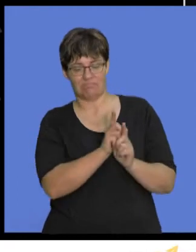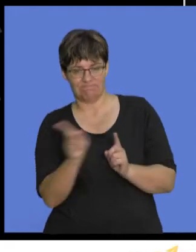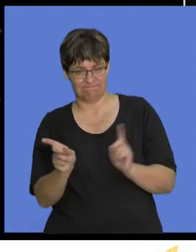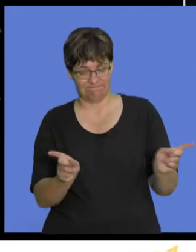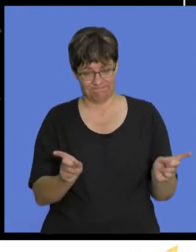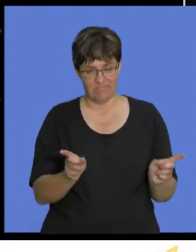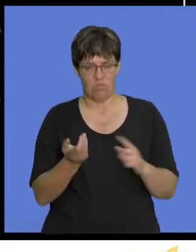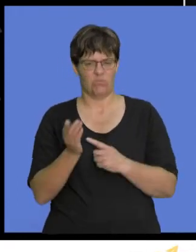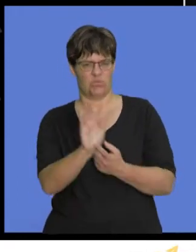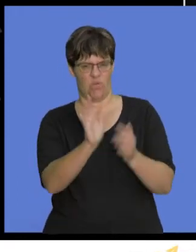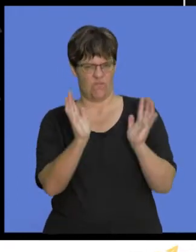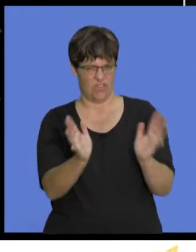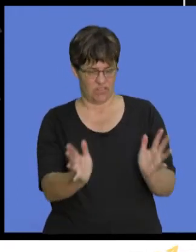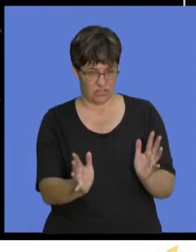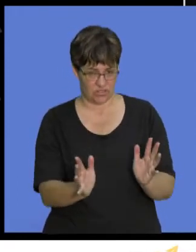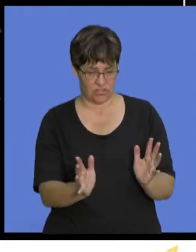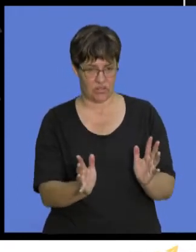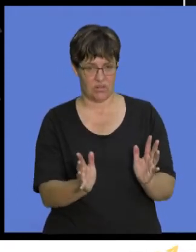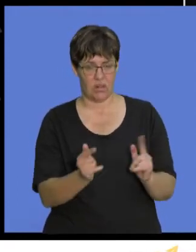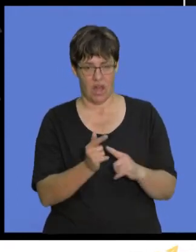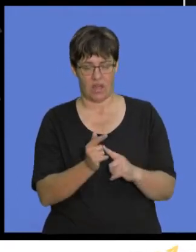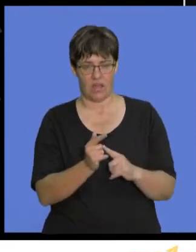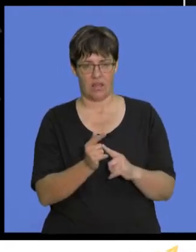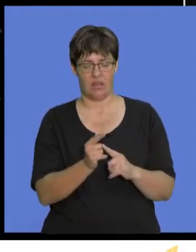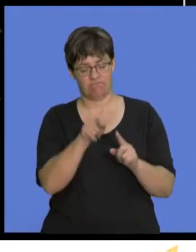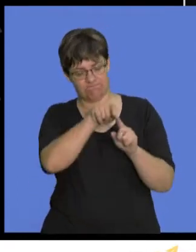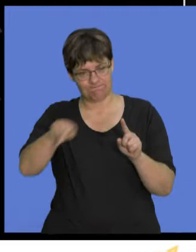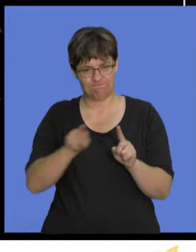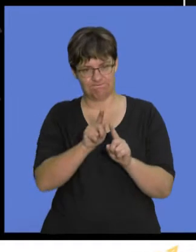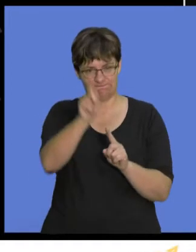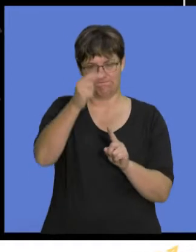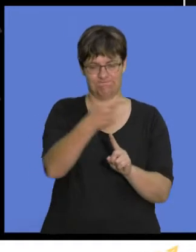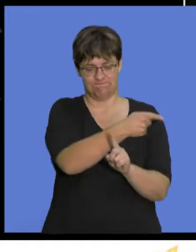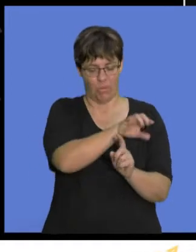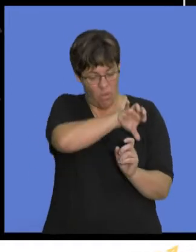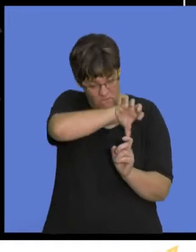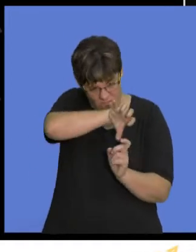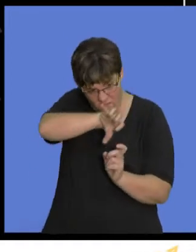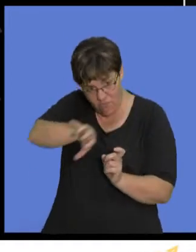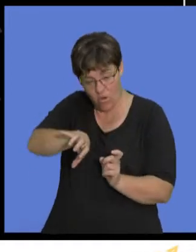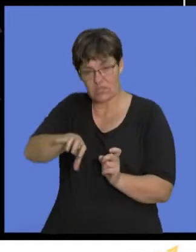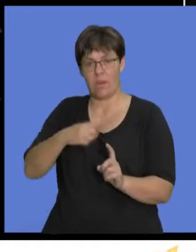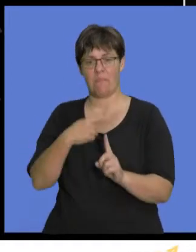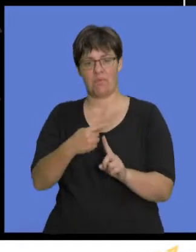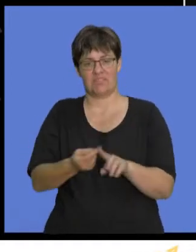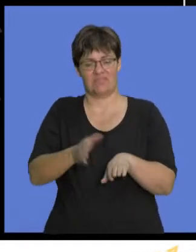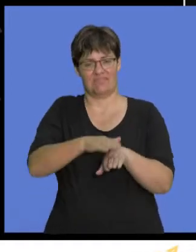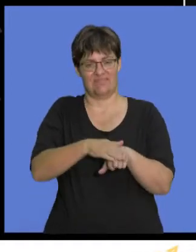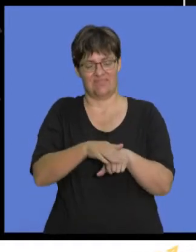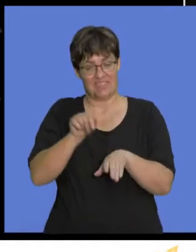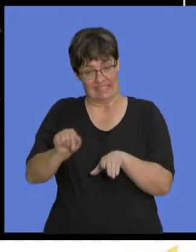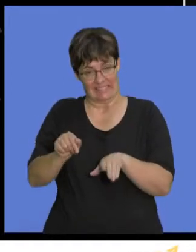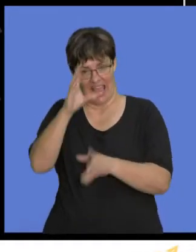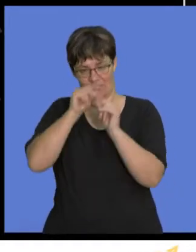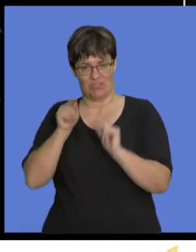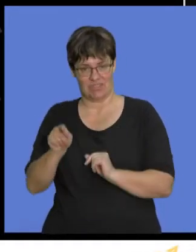is the direction as indicated by the tail head, of the force that the unit positive charge